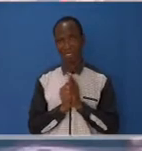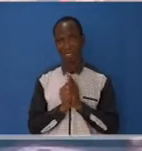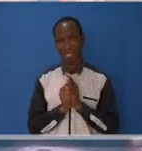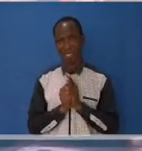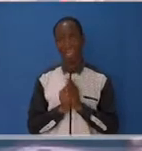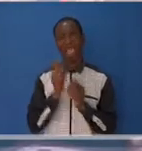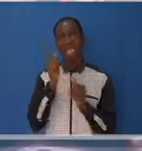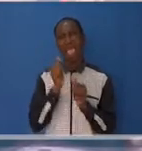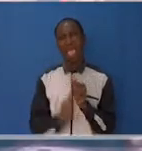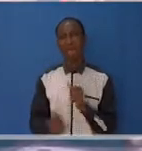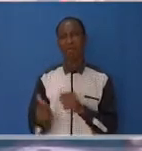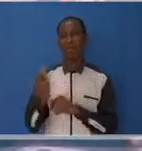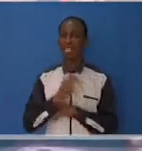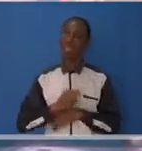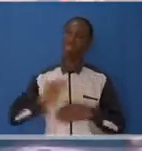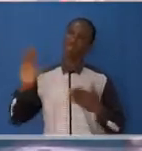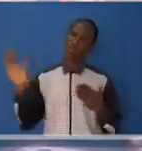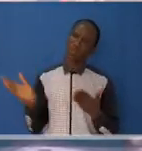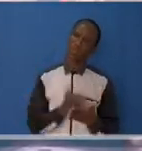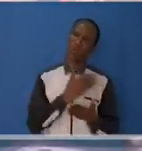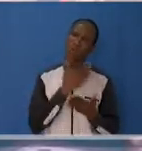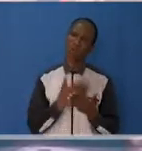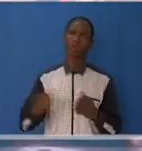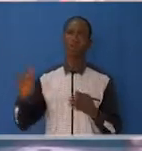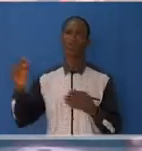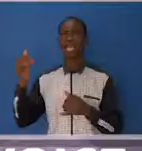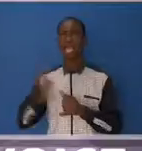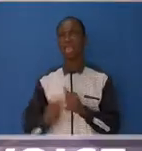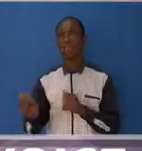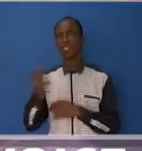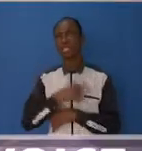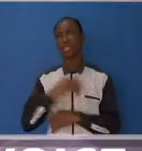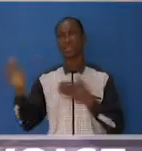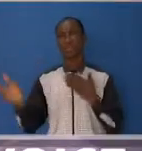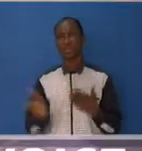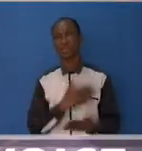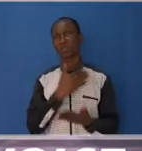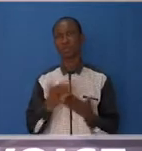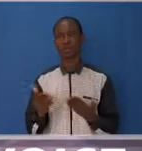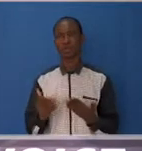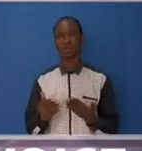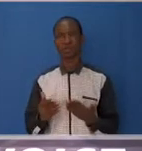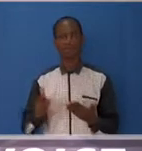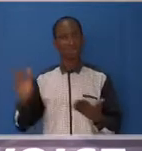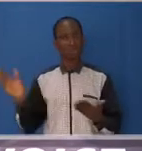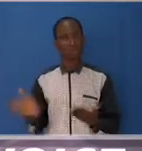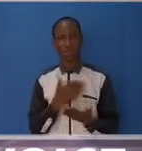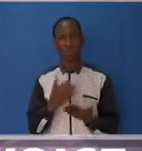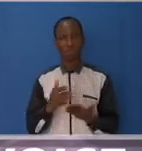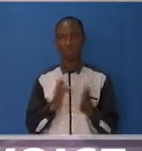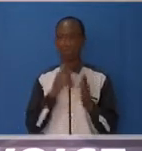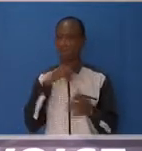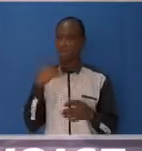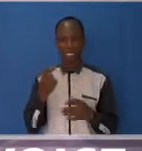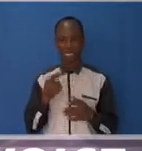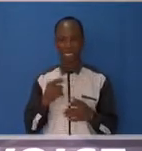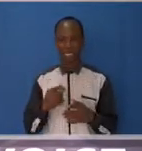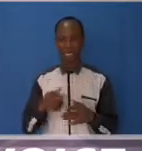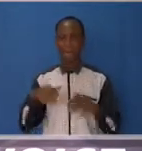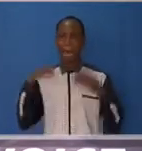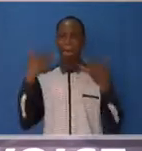okasa fa enyum to ho wanka enyum bo sa woti wo ka mu na wo bo wo seed a enonko